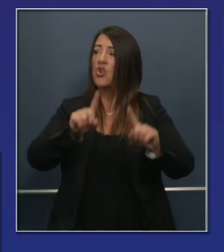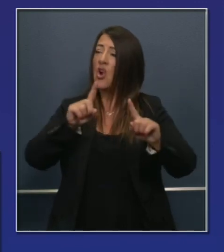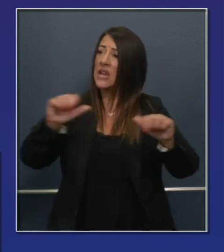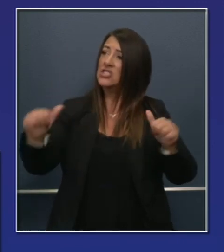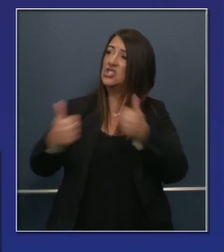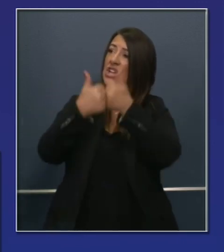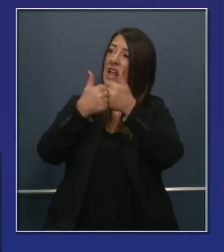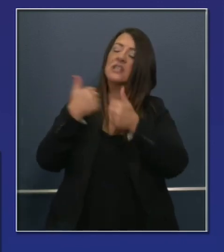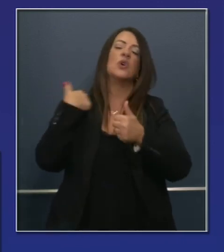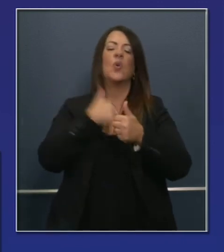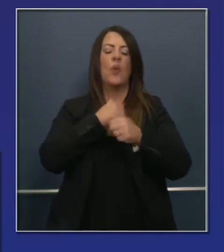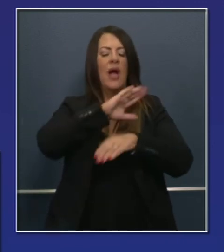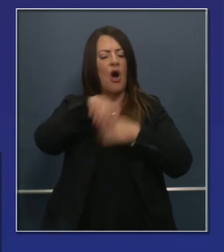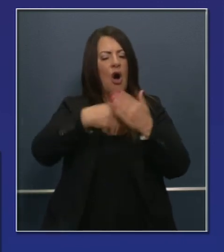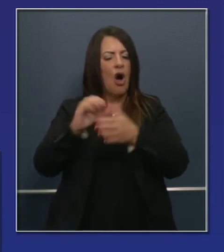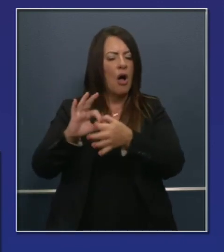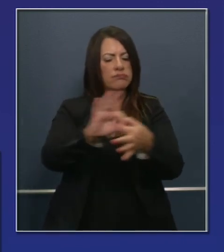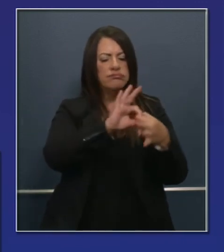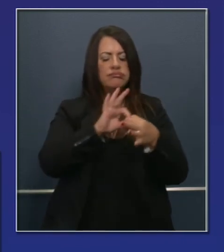Thank you.